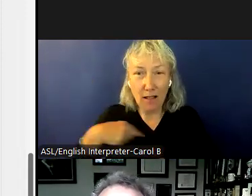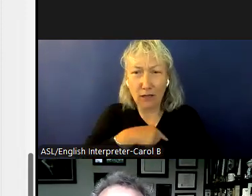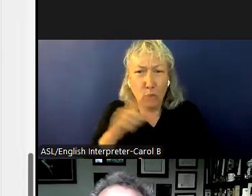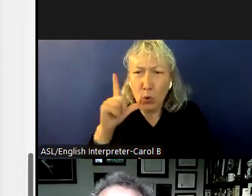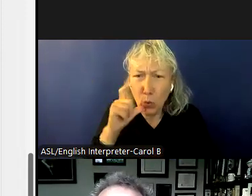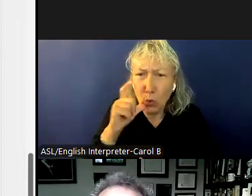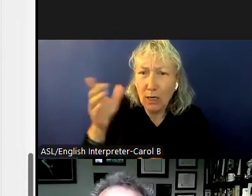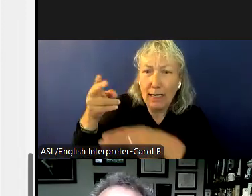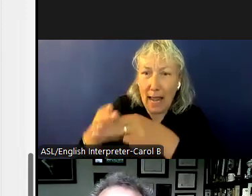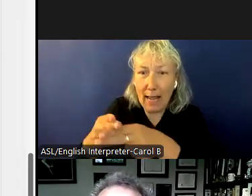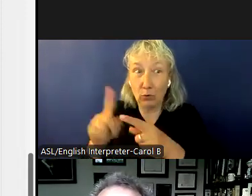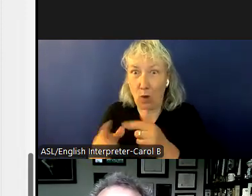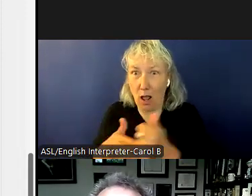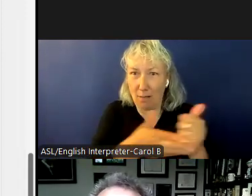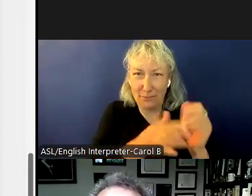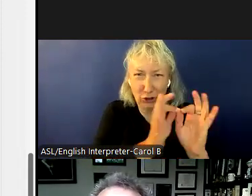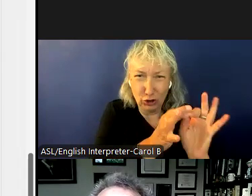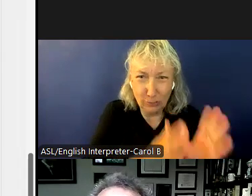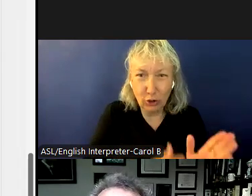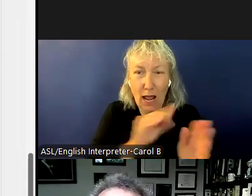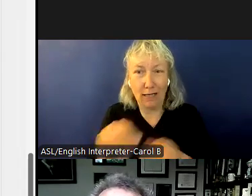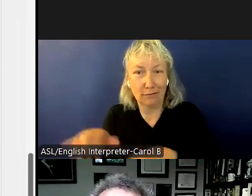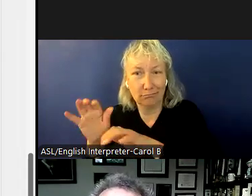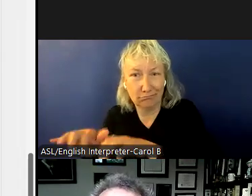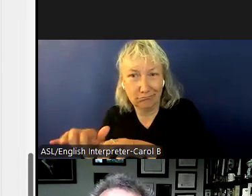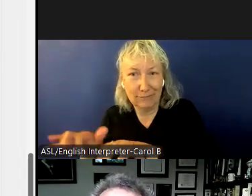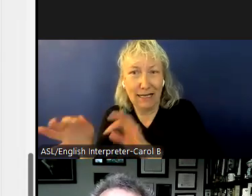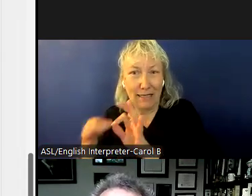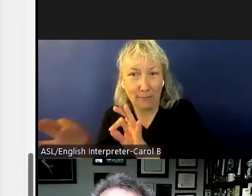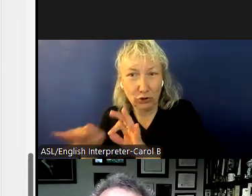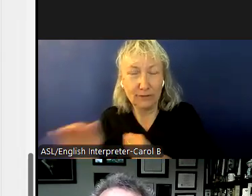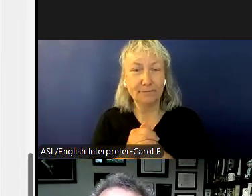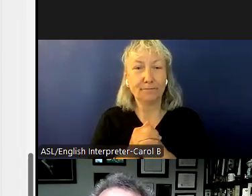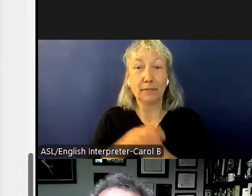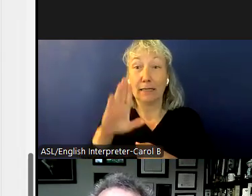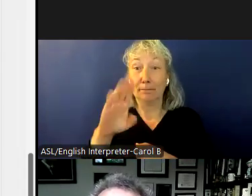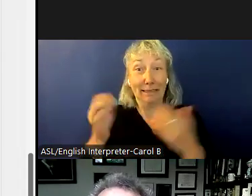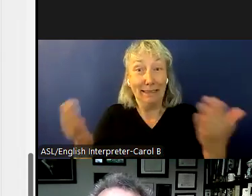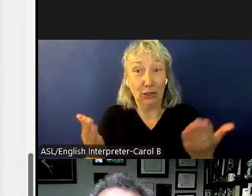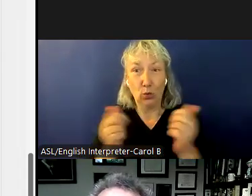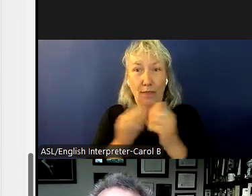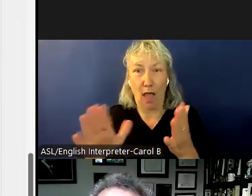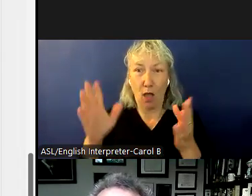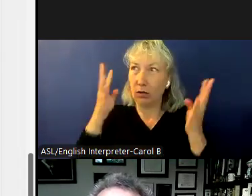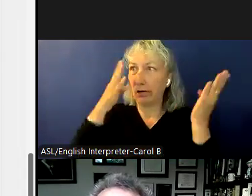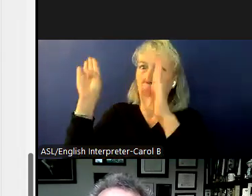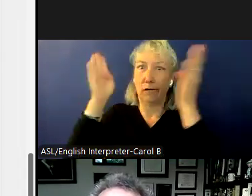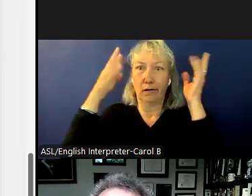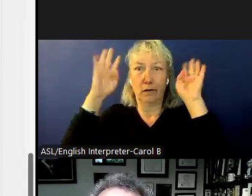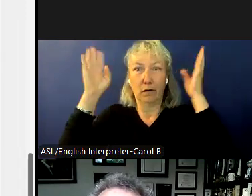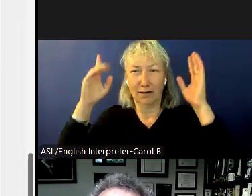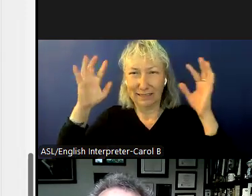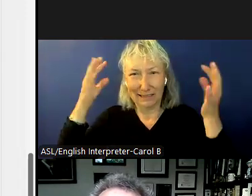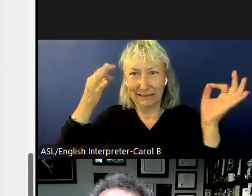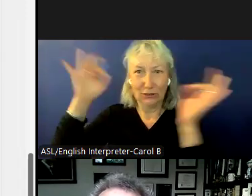our interpreters and especially with captioning. Be present without the distraction and be respectful in the chat.